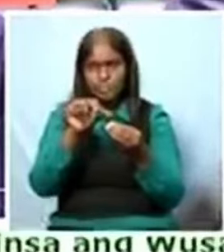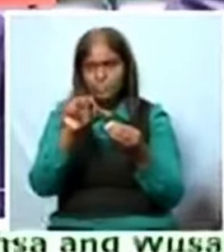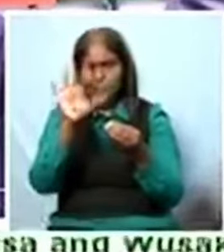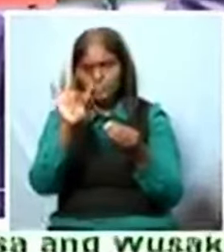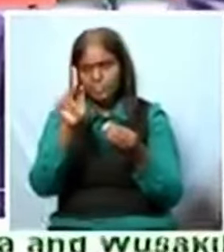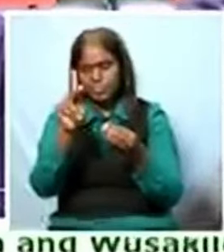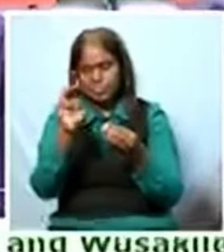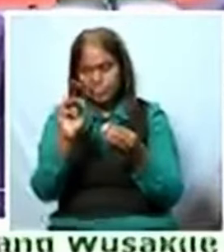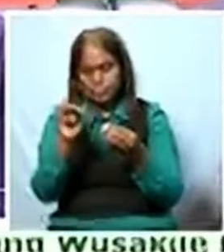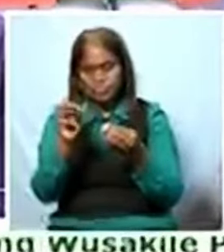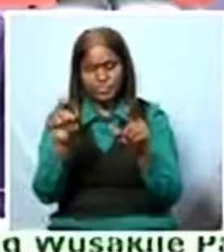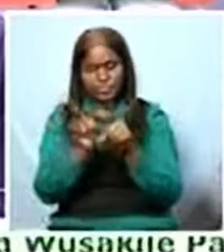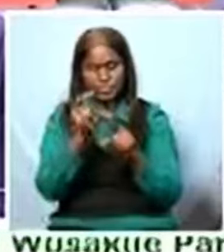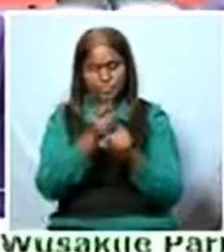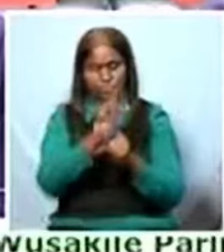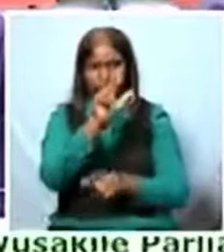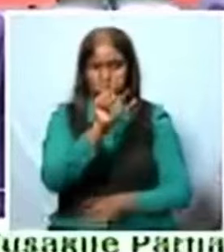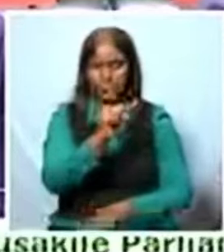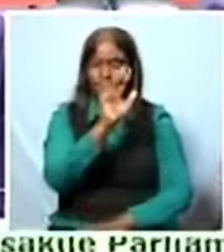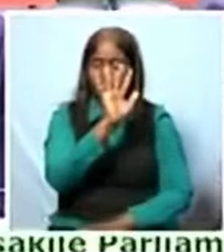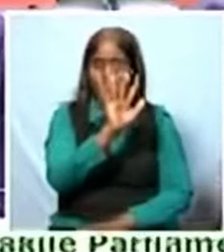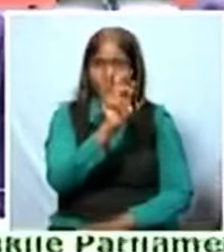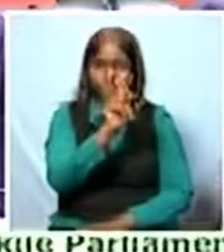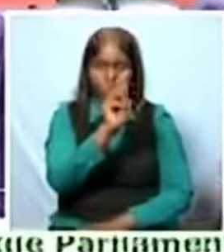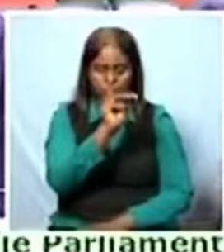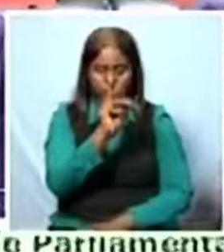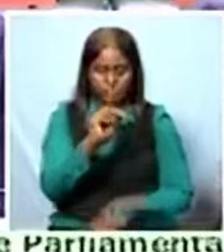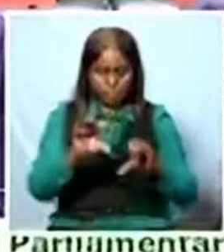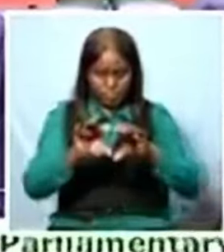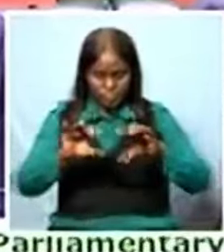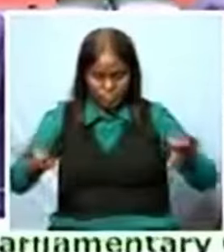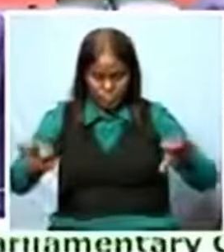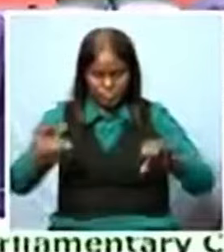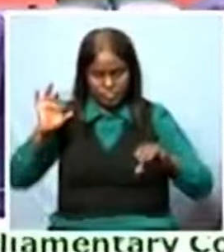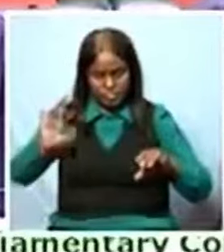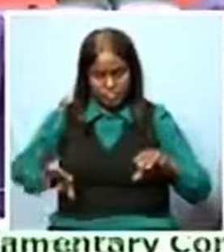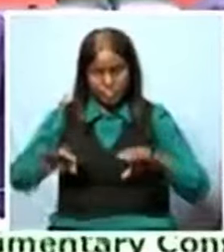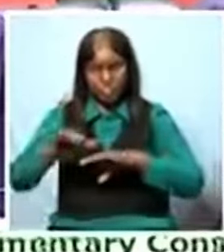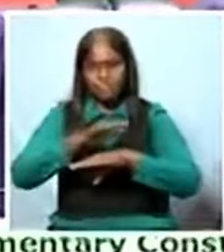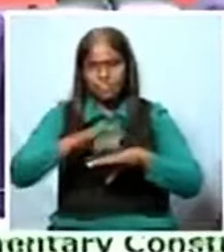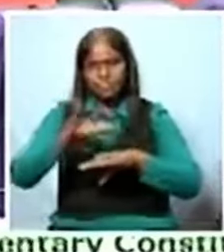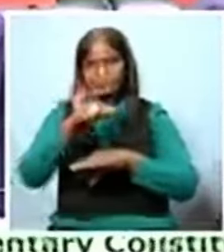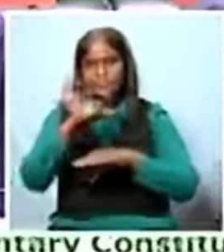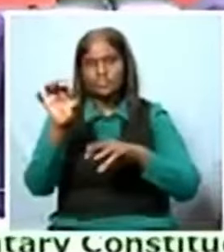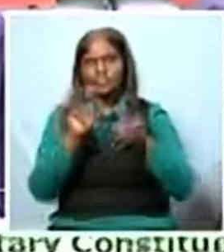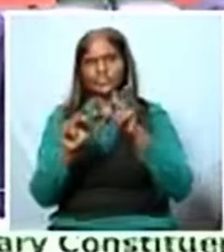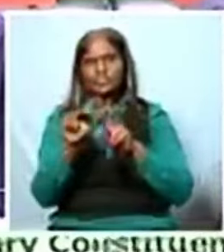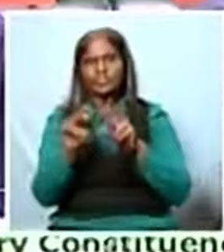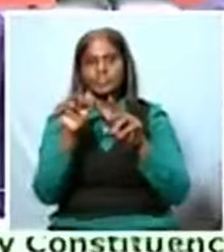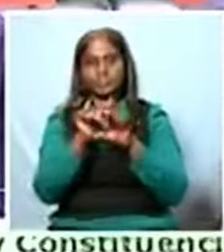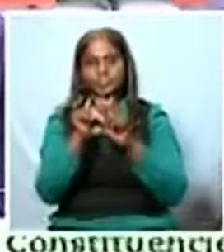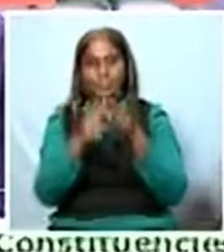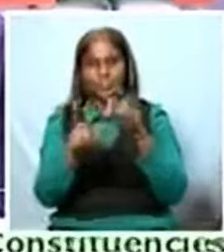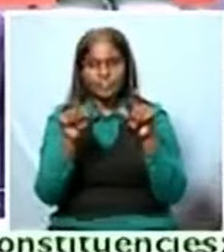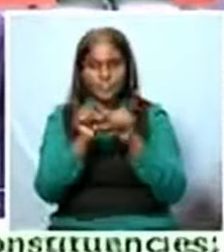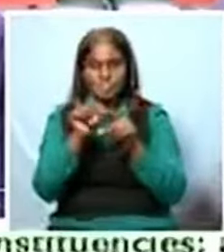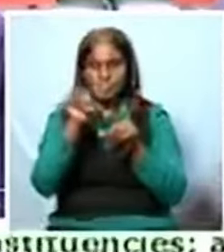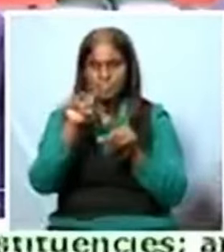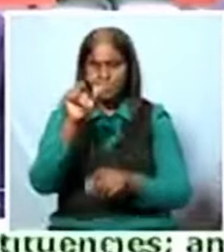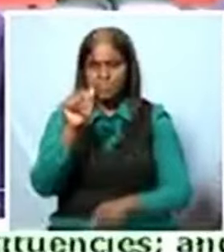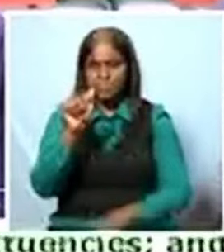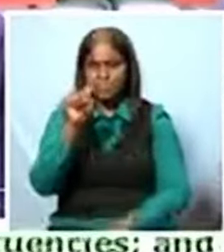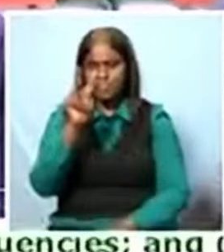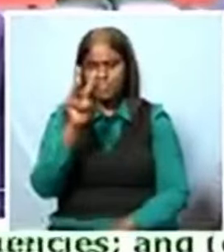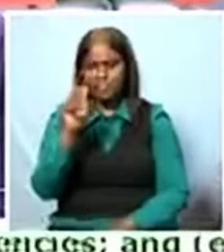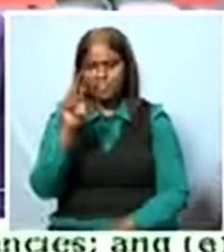kilometers out of the 3.5 kilometer pipeline, benefiting over 800 residents. In Atwange,